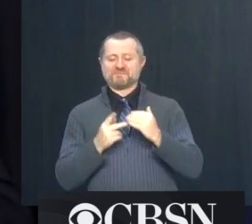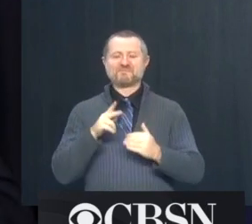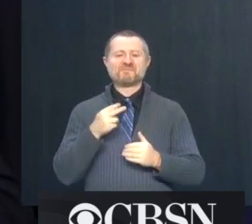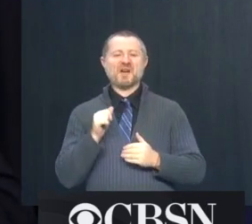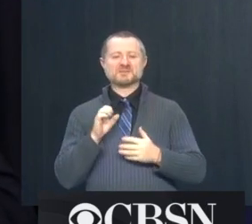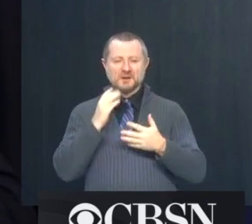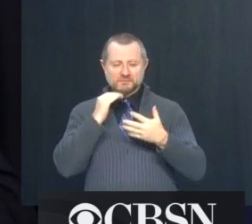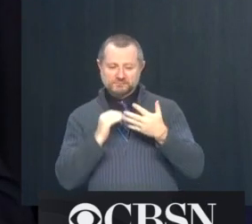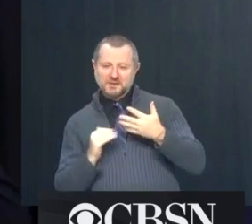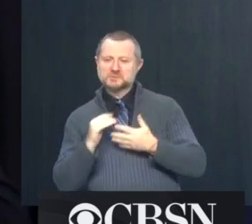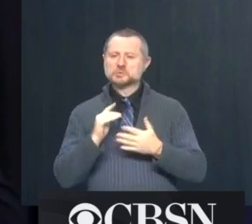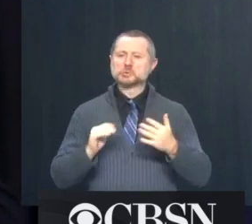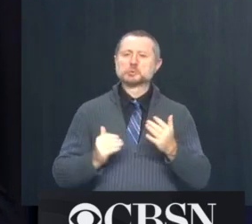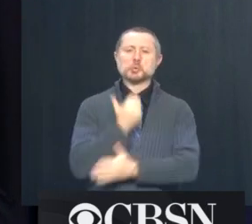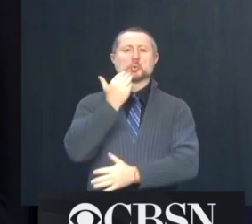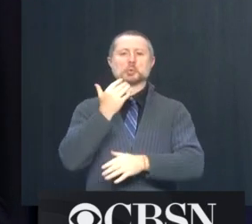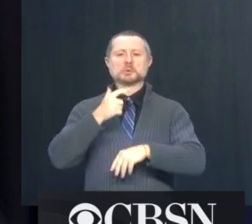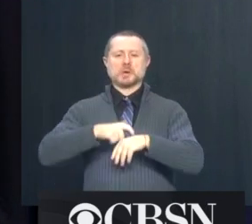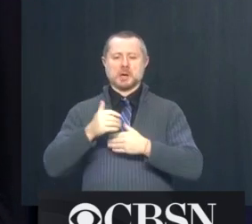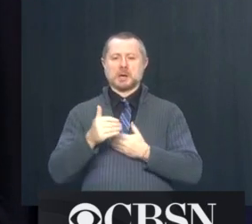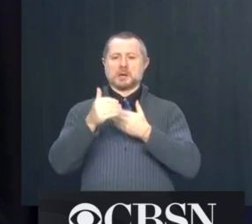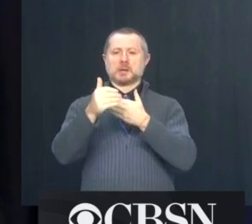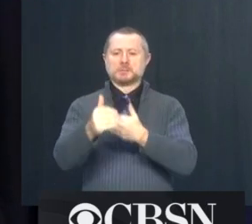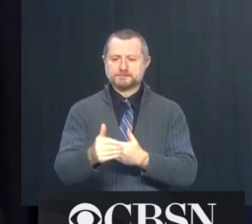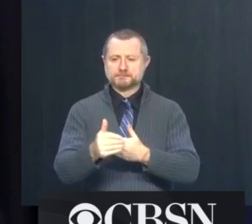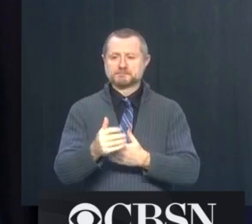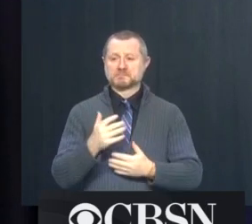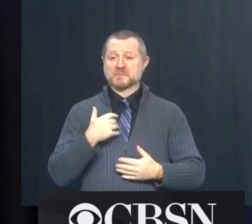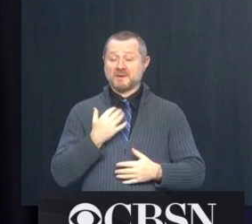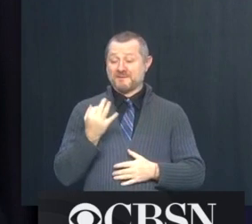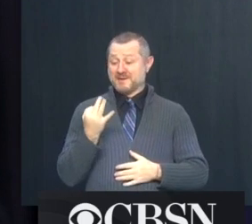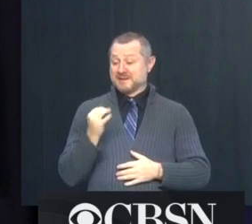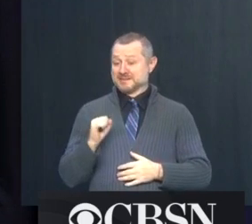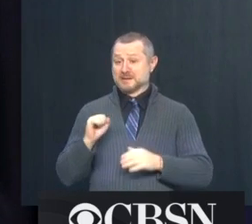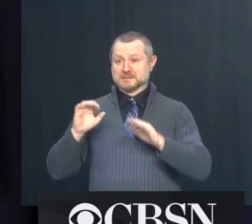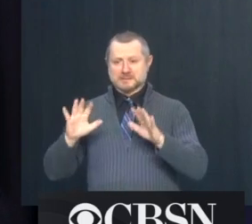and we've been working on it over the weekend,